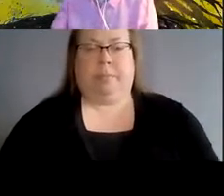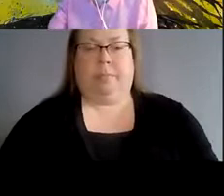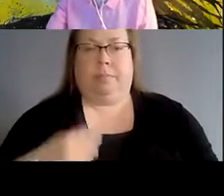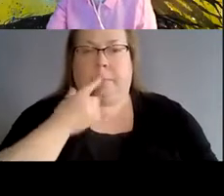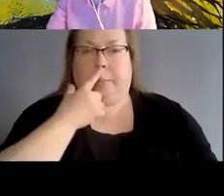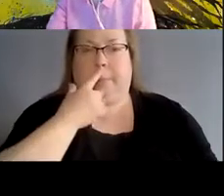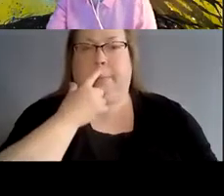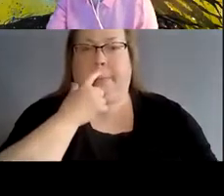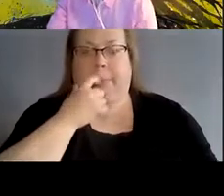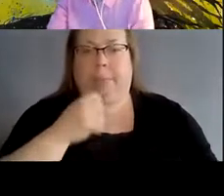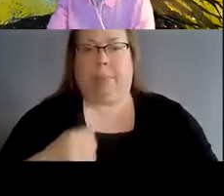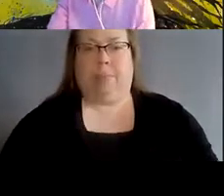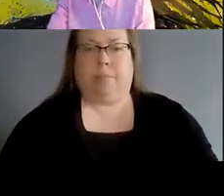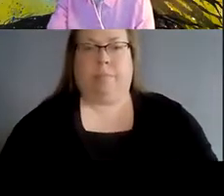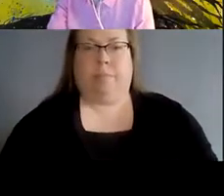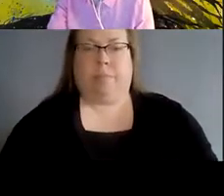okay, so